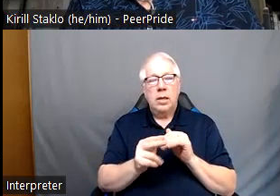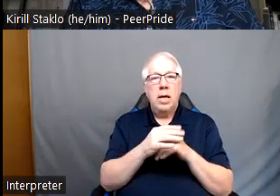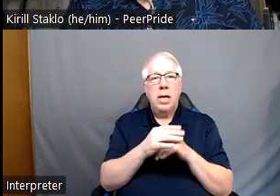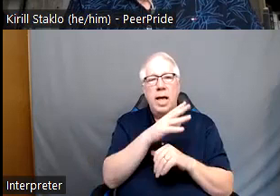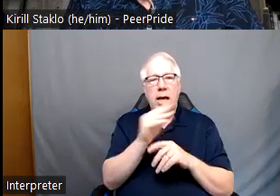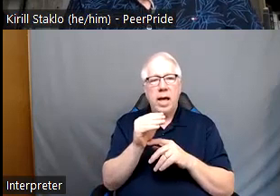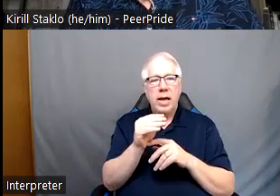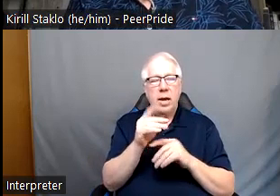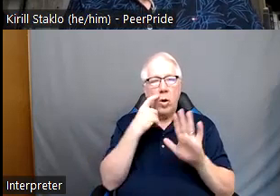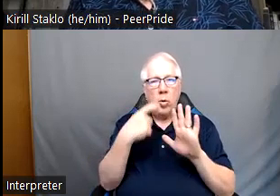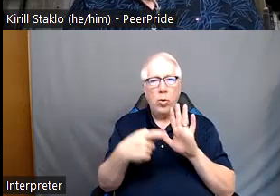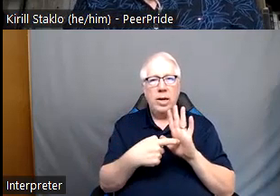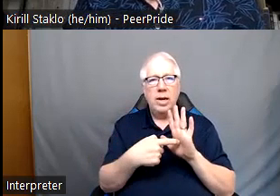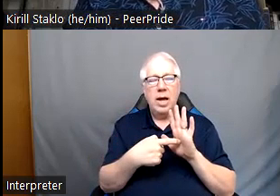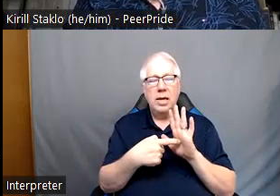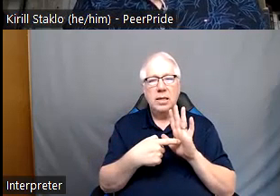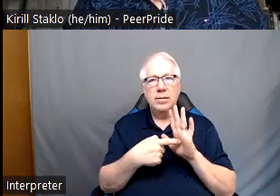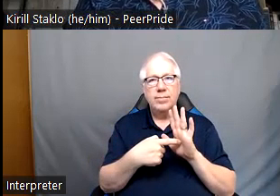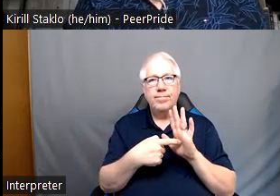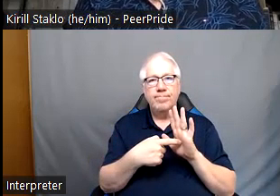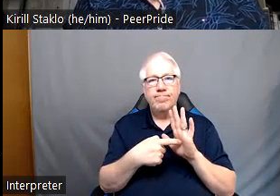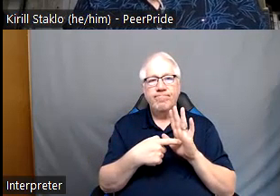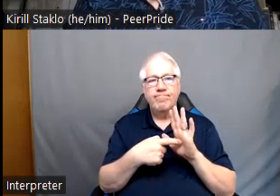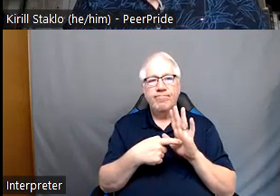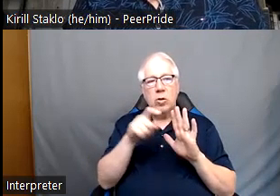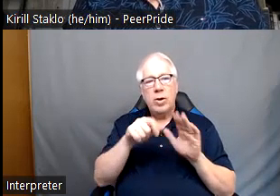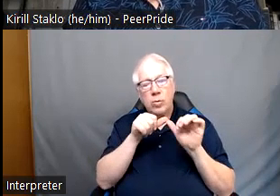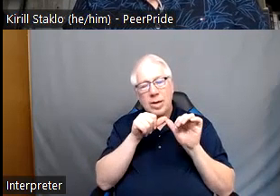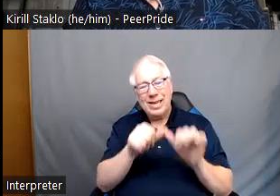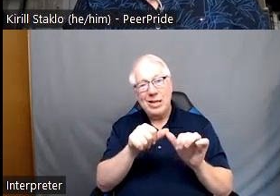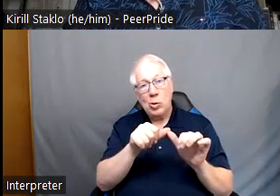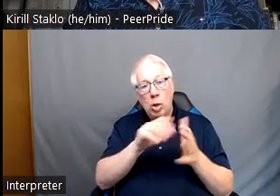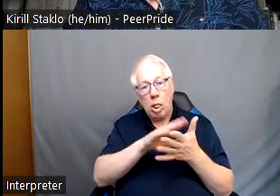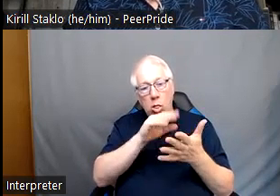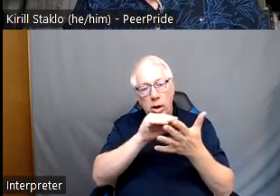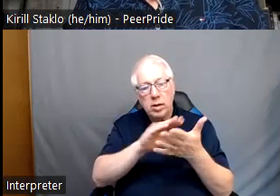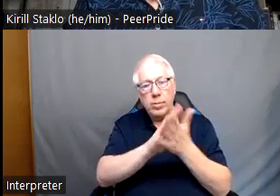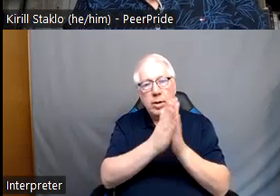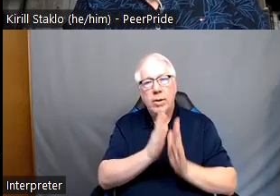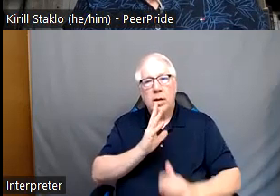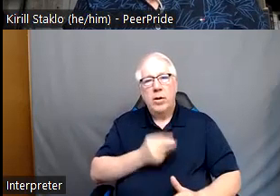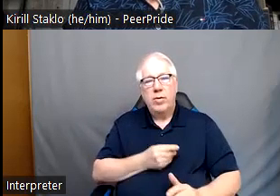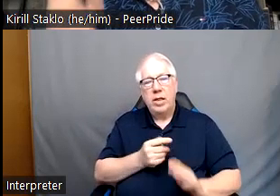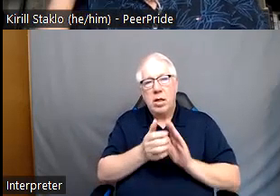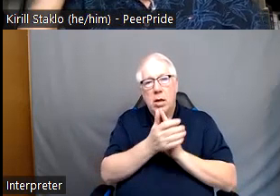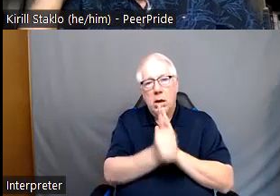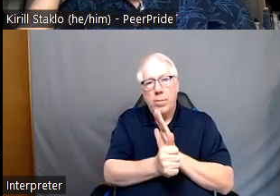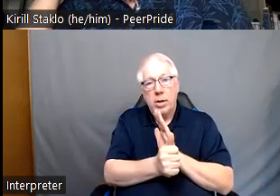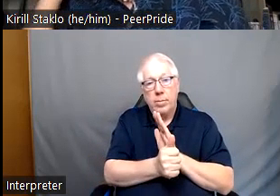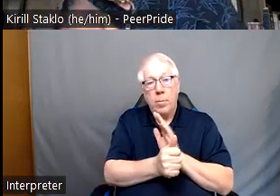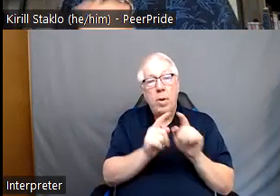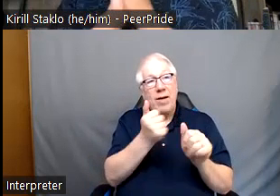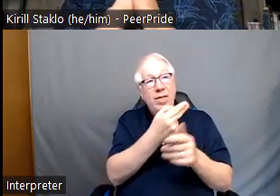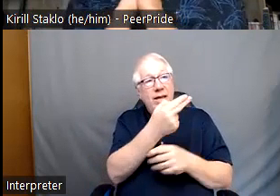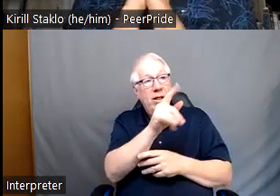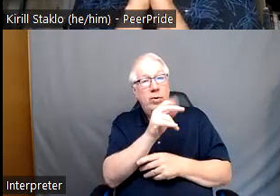and recognizing that you have to continue learning to be trans competent. But I agree with everything Heather said as well.